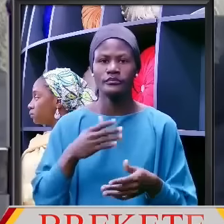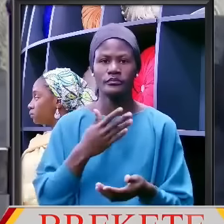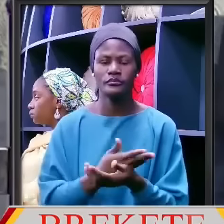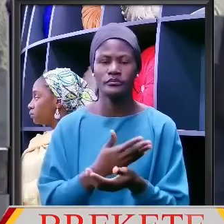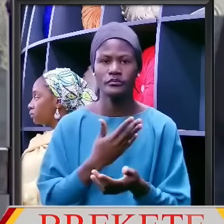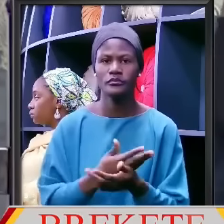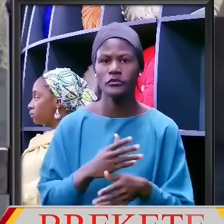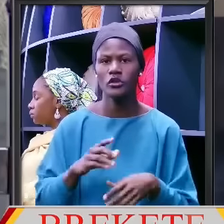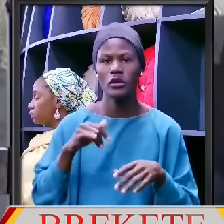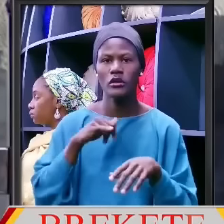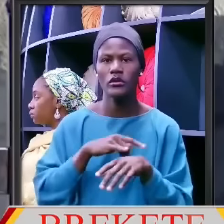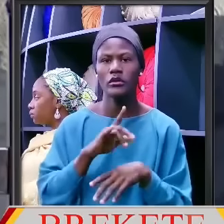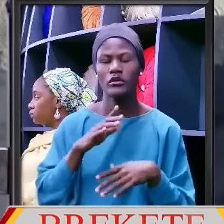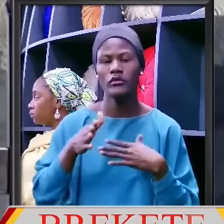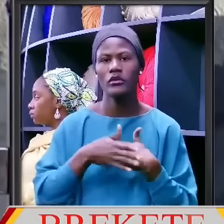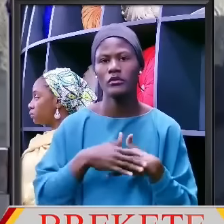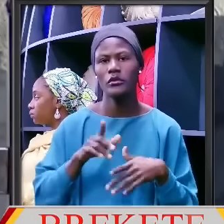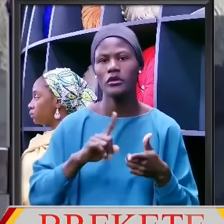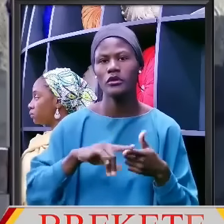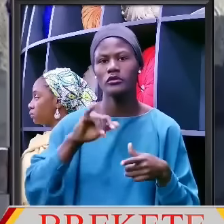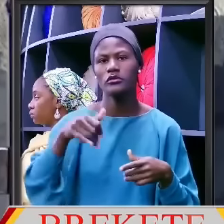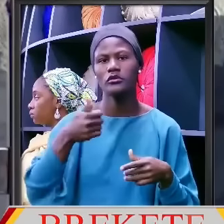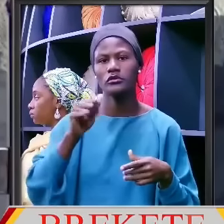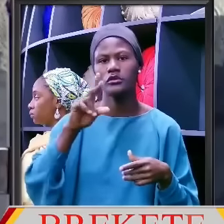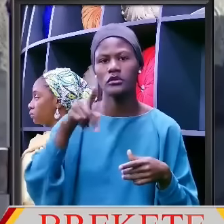Then I traveled back to Japan.